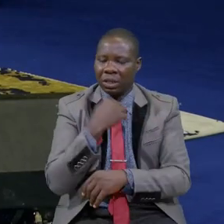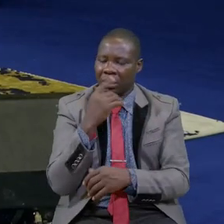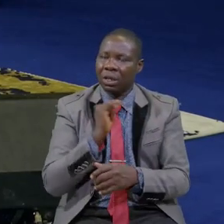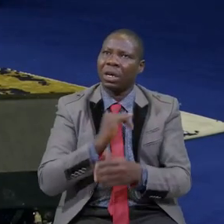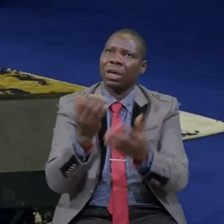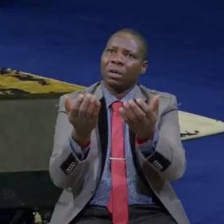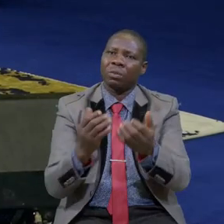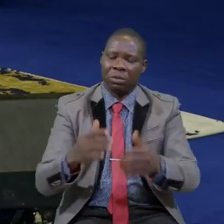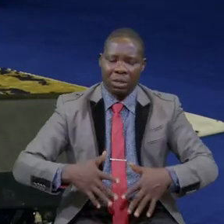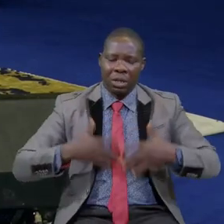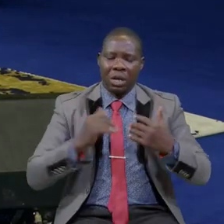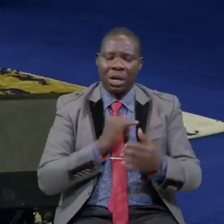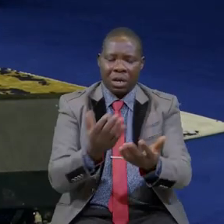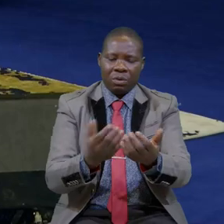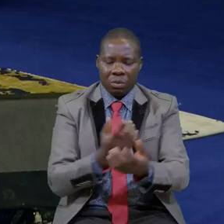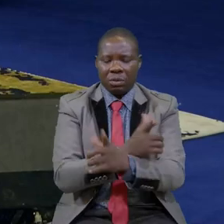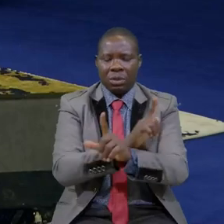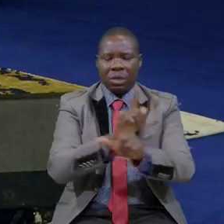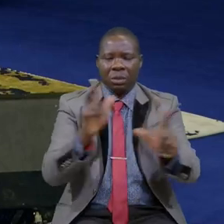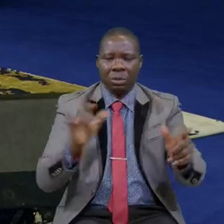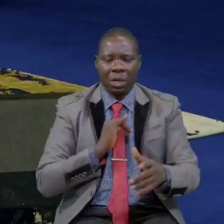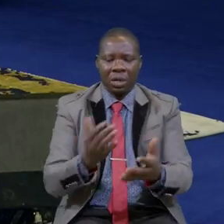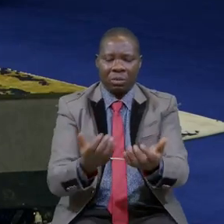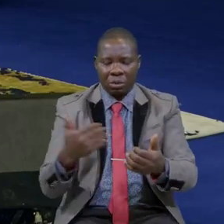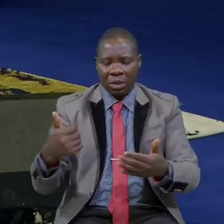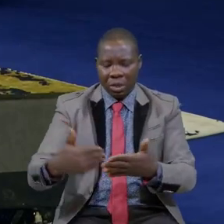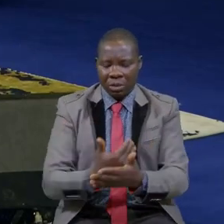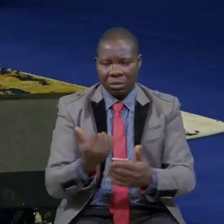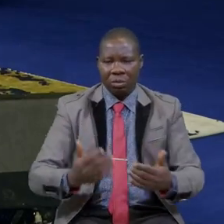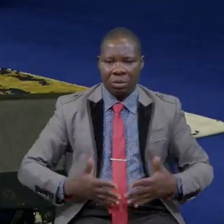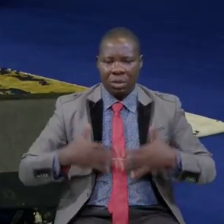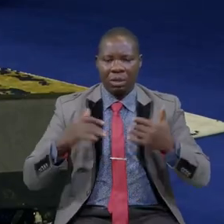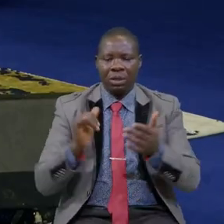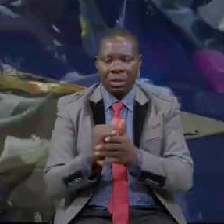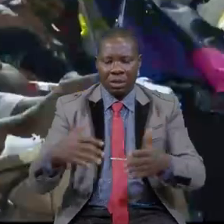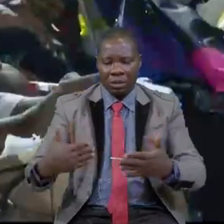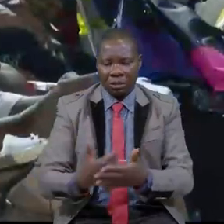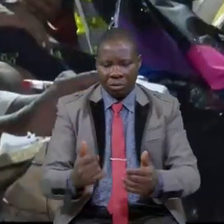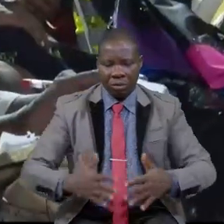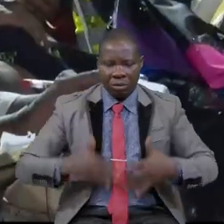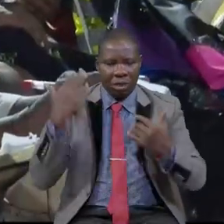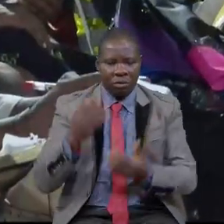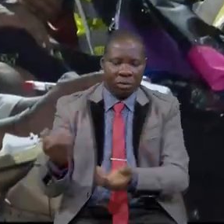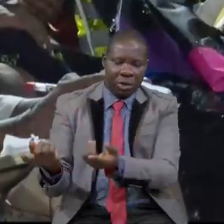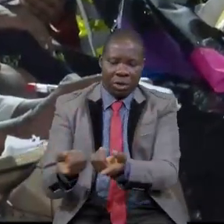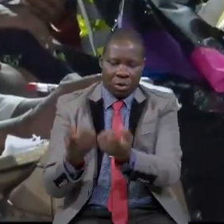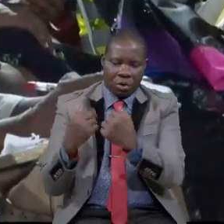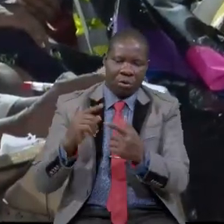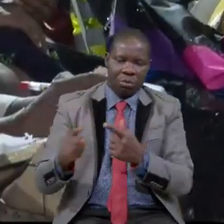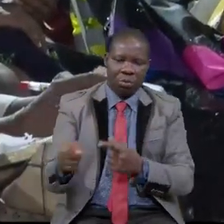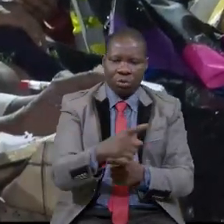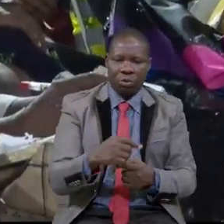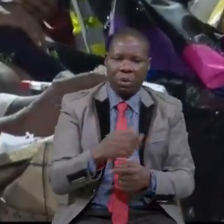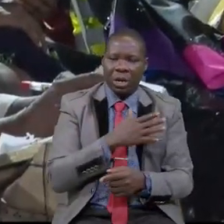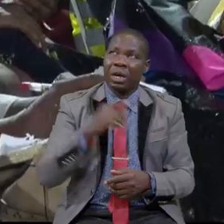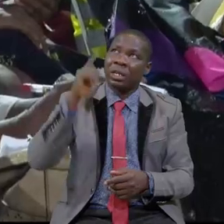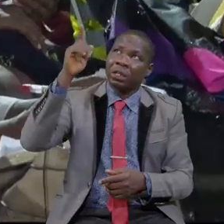lition I want a new life that new life will come to you and it will write your